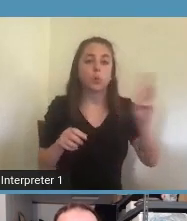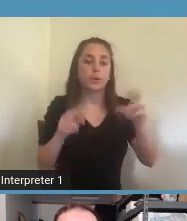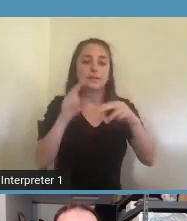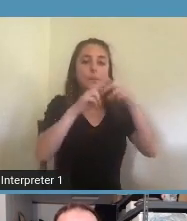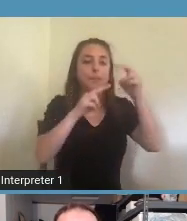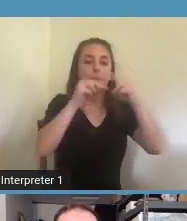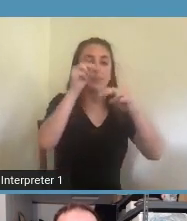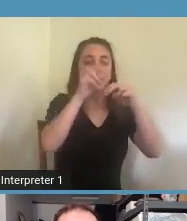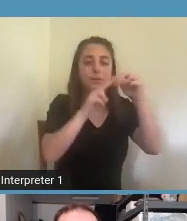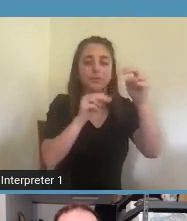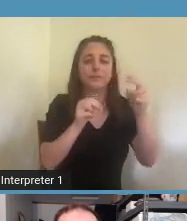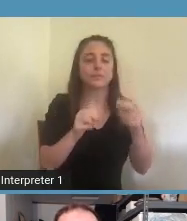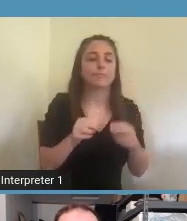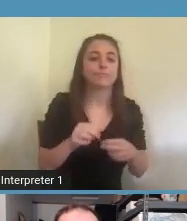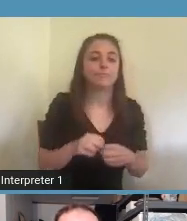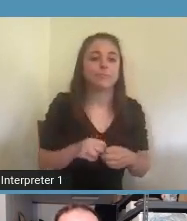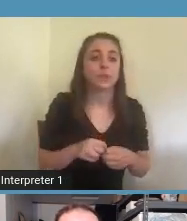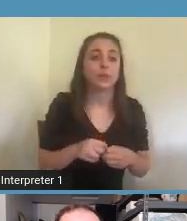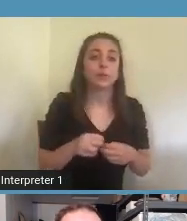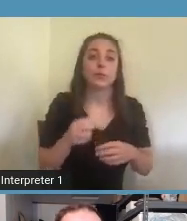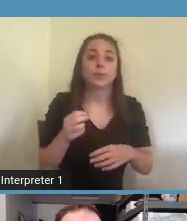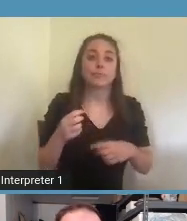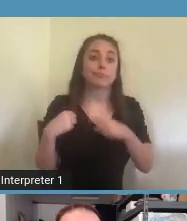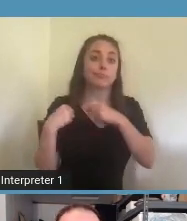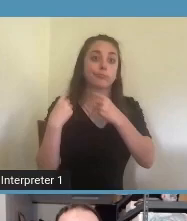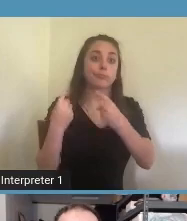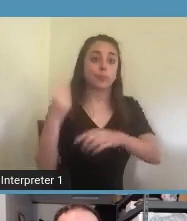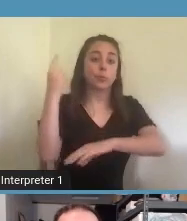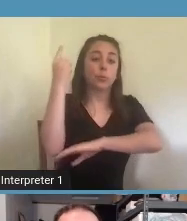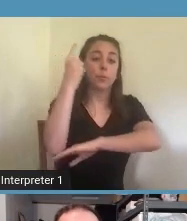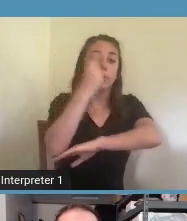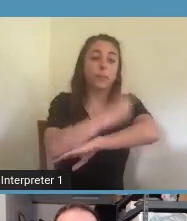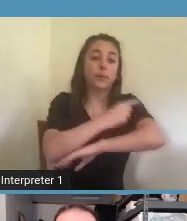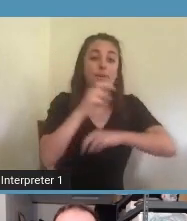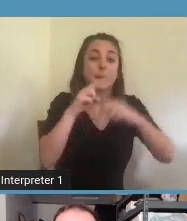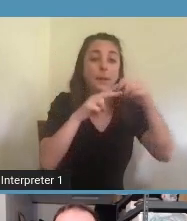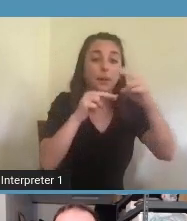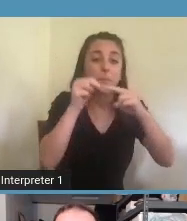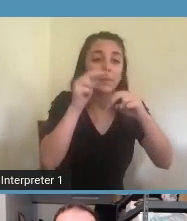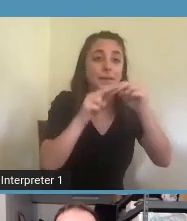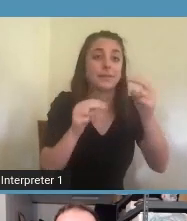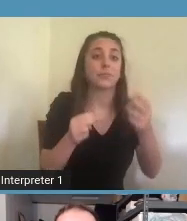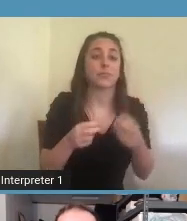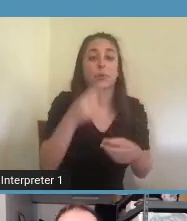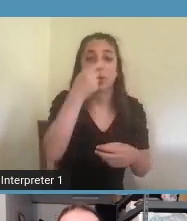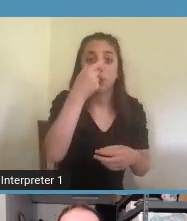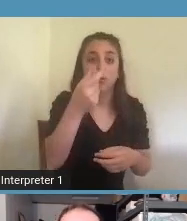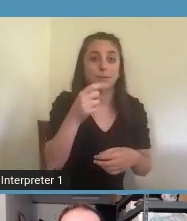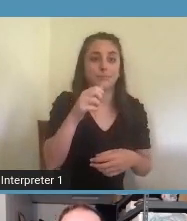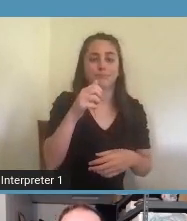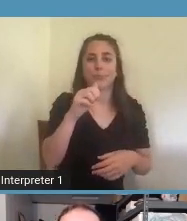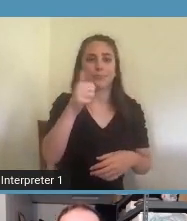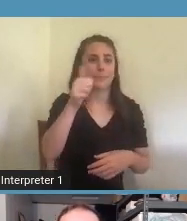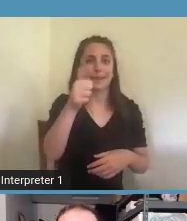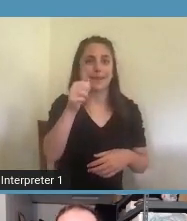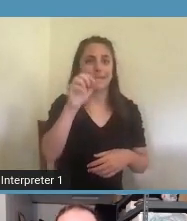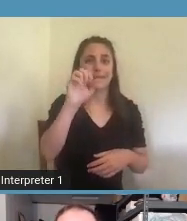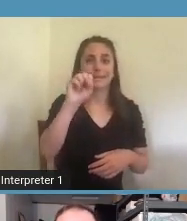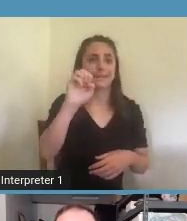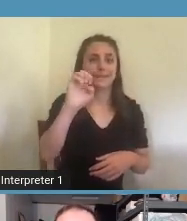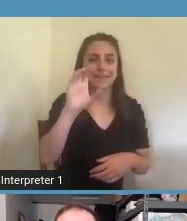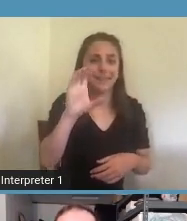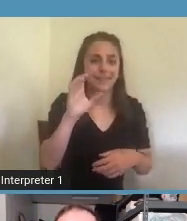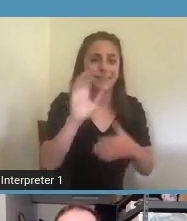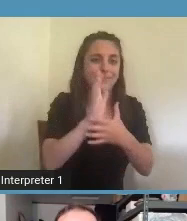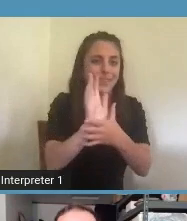built. It took them a full day, but hey, we just watched it in 10 seconds. It's really kind of a neat way for us